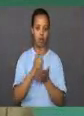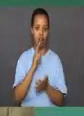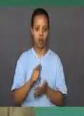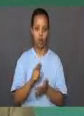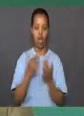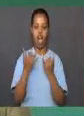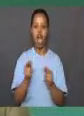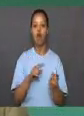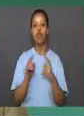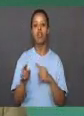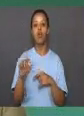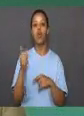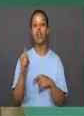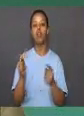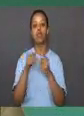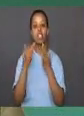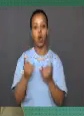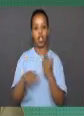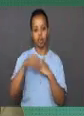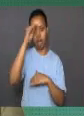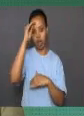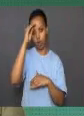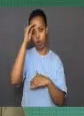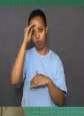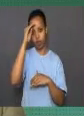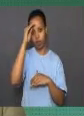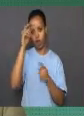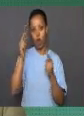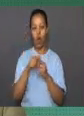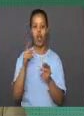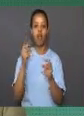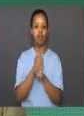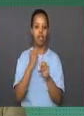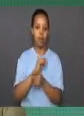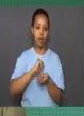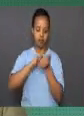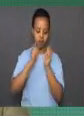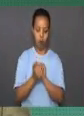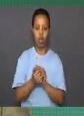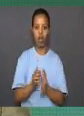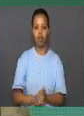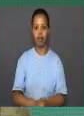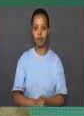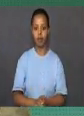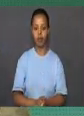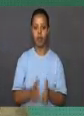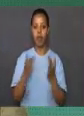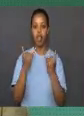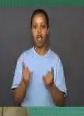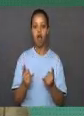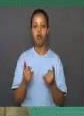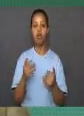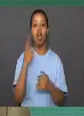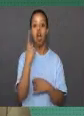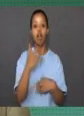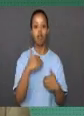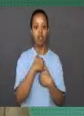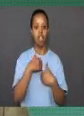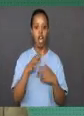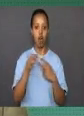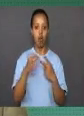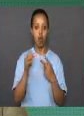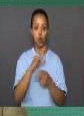us use what we have learned and apply it to an activity. Choose an animal and